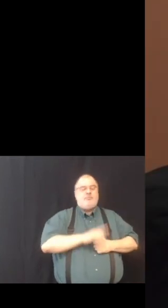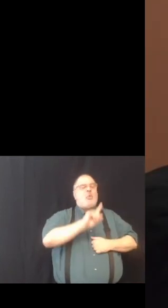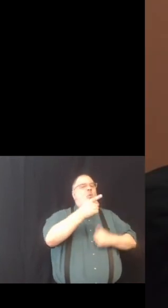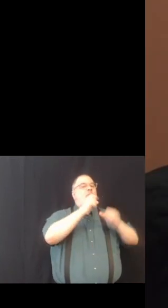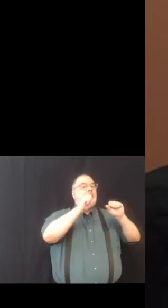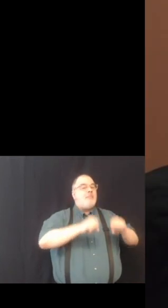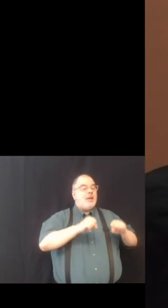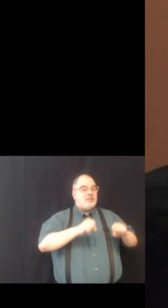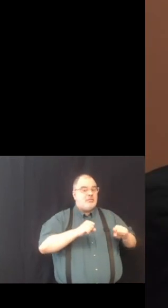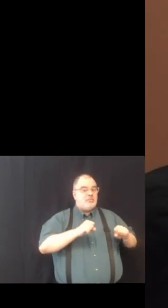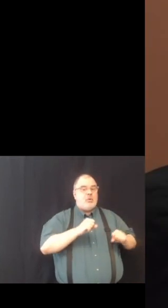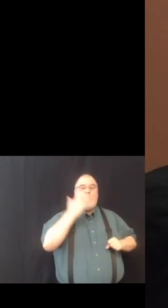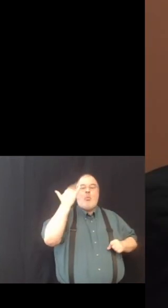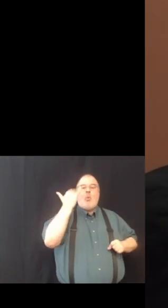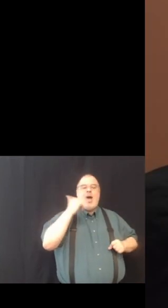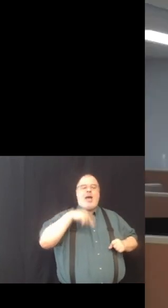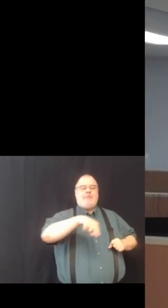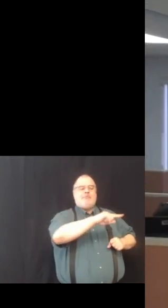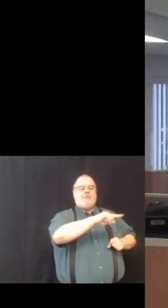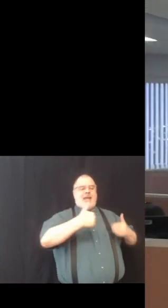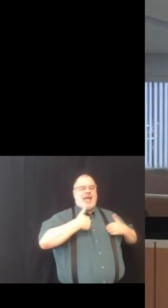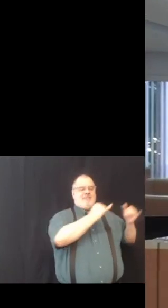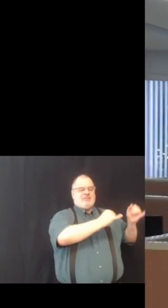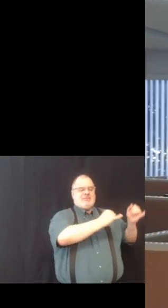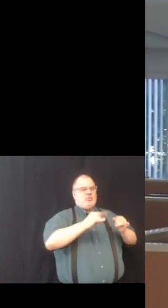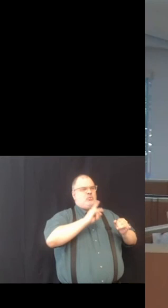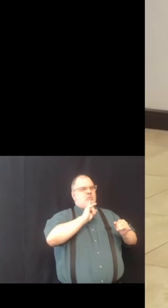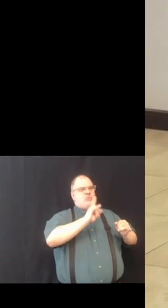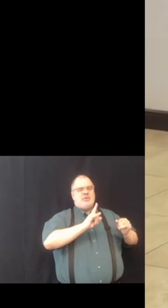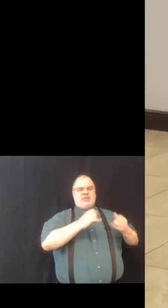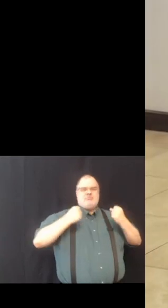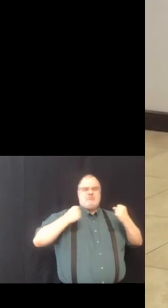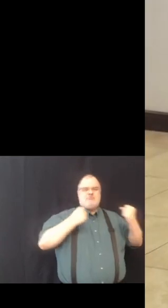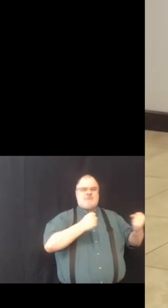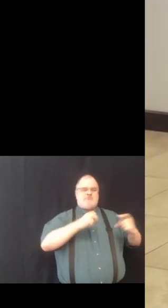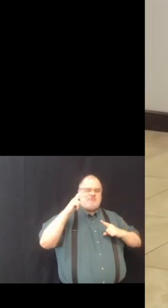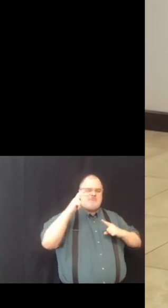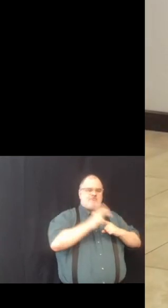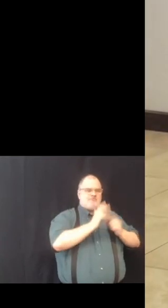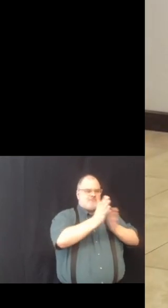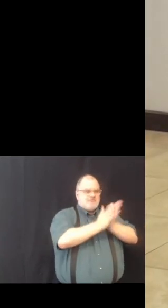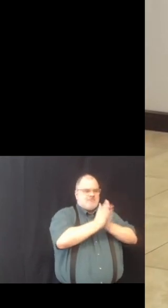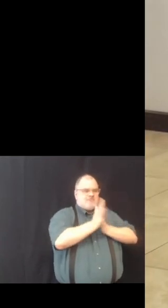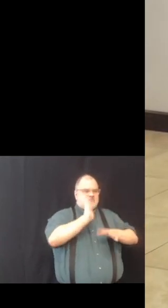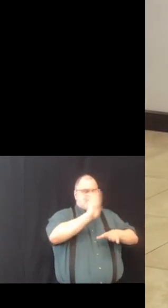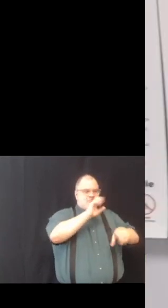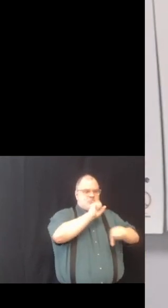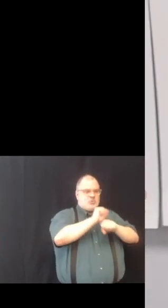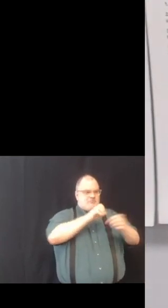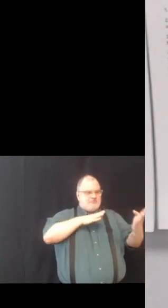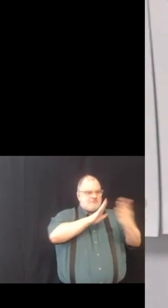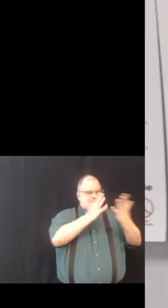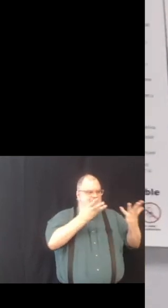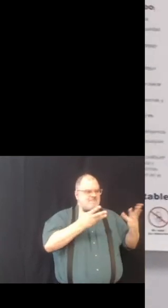our diverse team of dedicated professionals who are devoted to their work and who approach their duty with a great sense